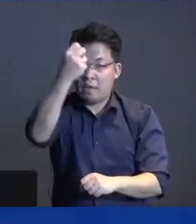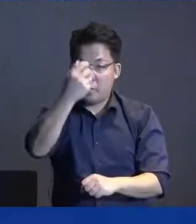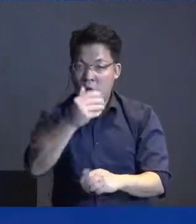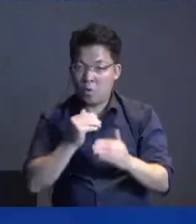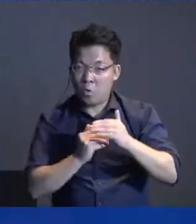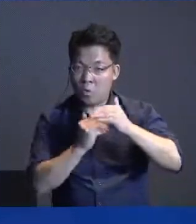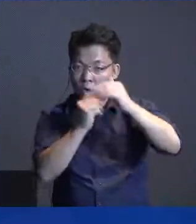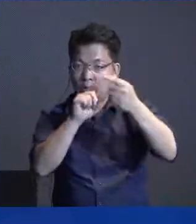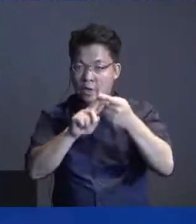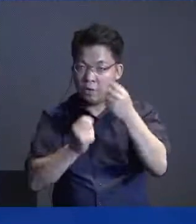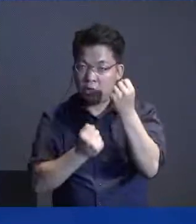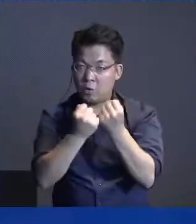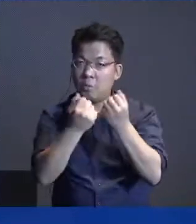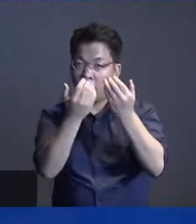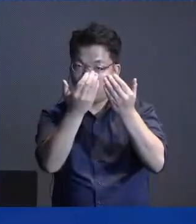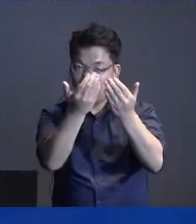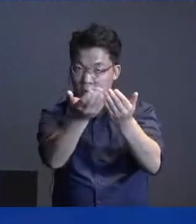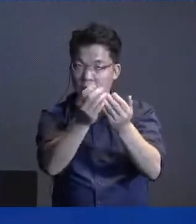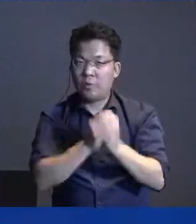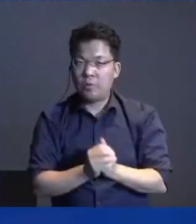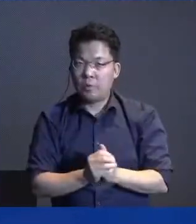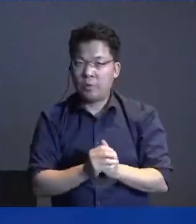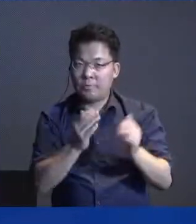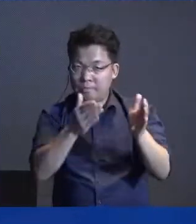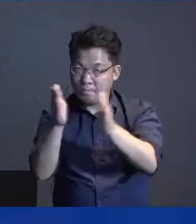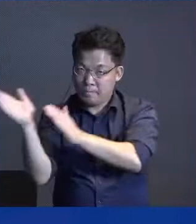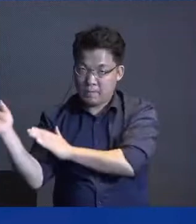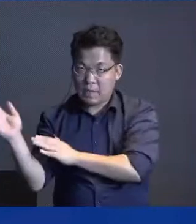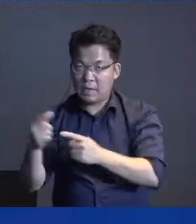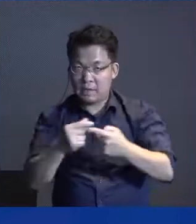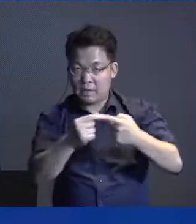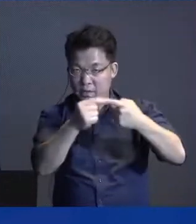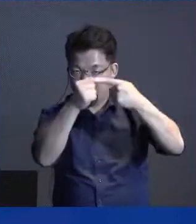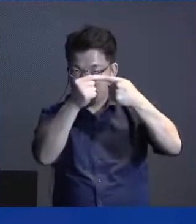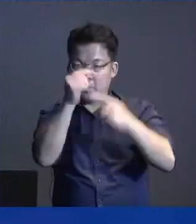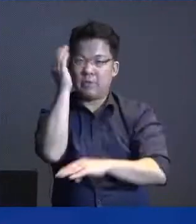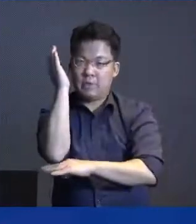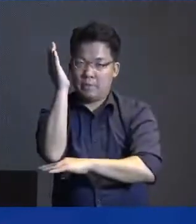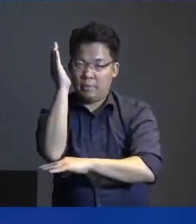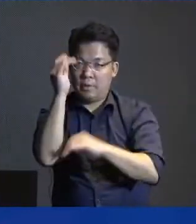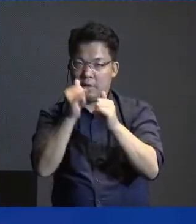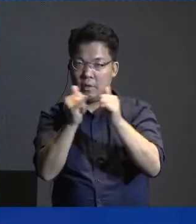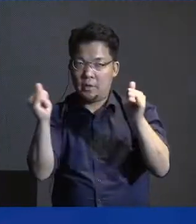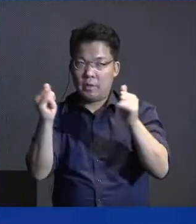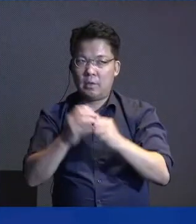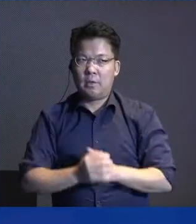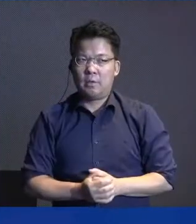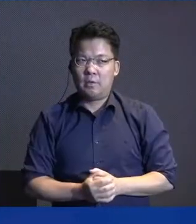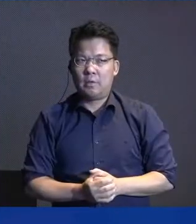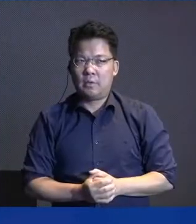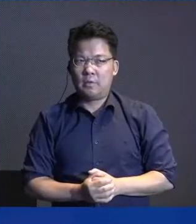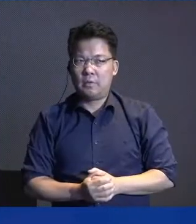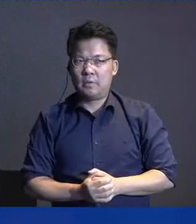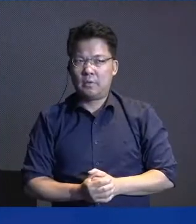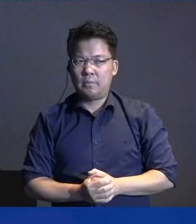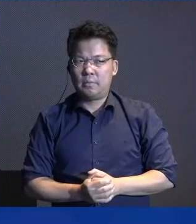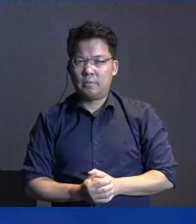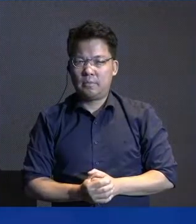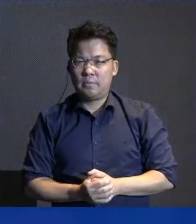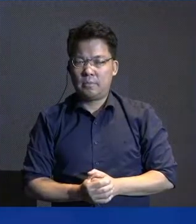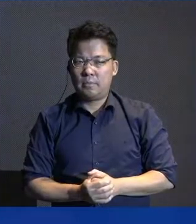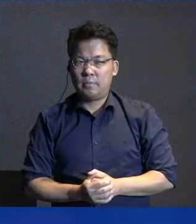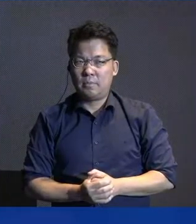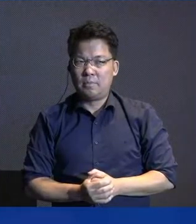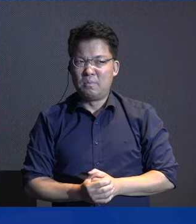so the first presenter is Dr. Debanjan Banerjee. And so he is in the Department